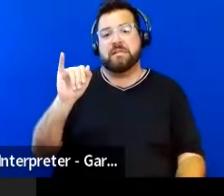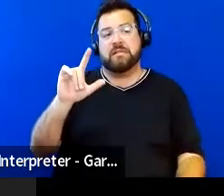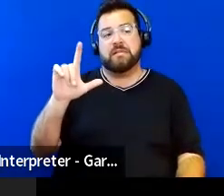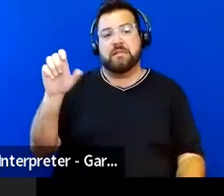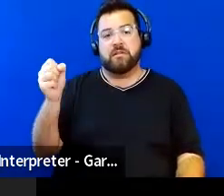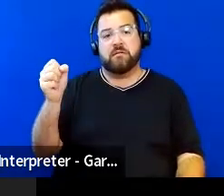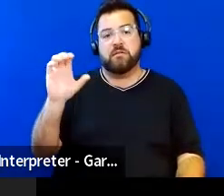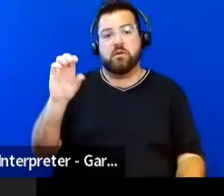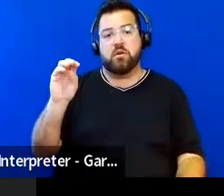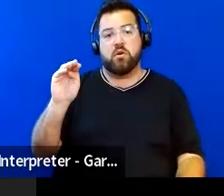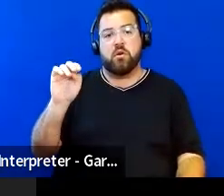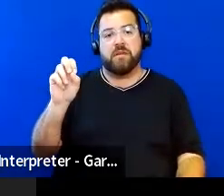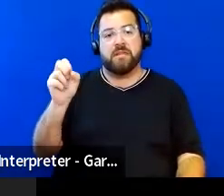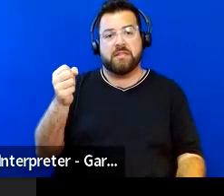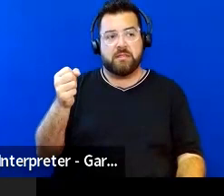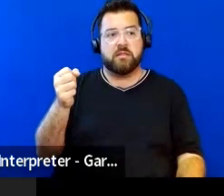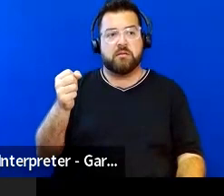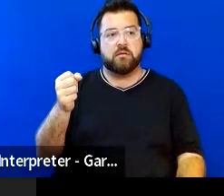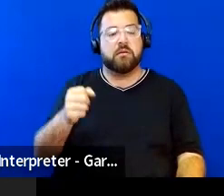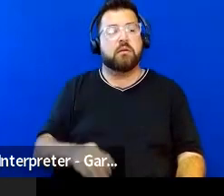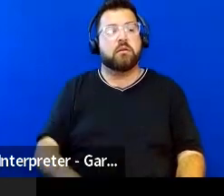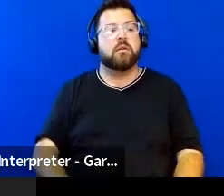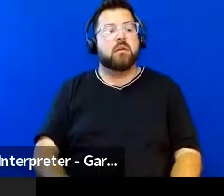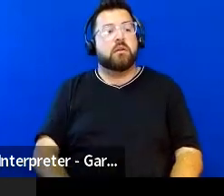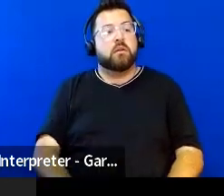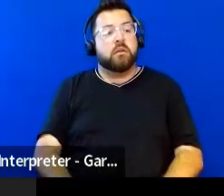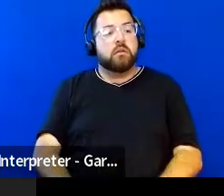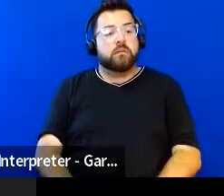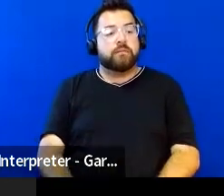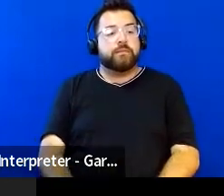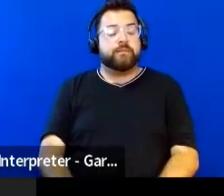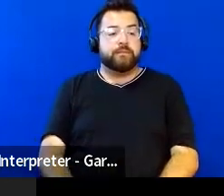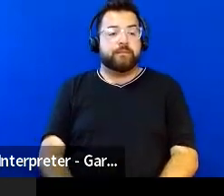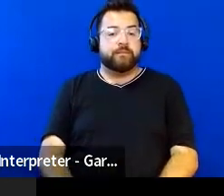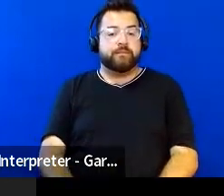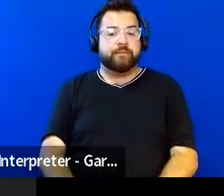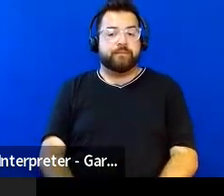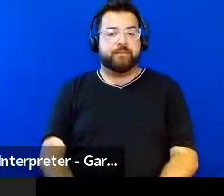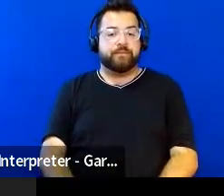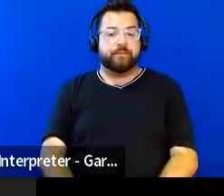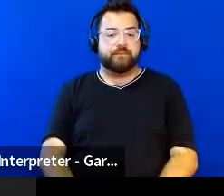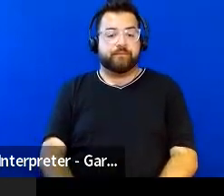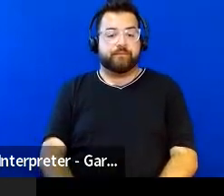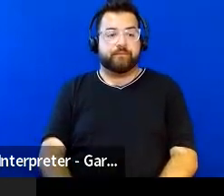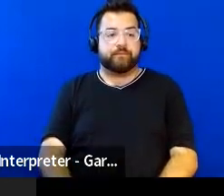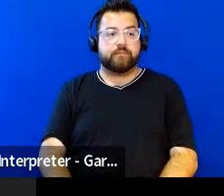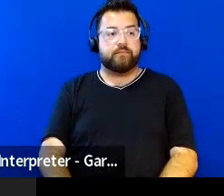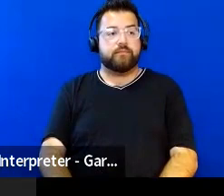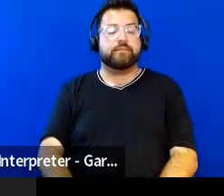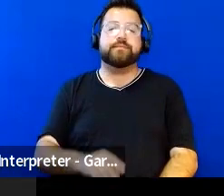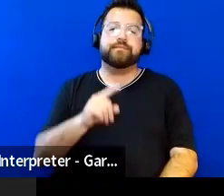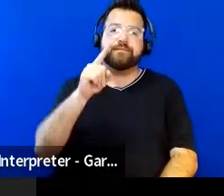Commons, and this one is for workforce